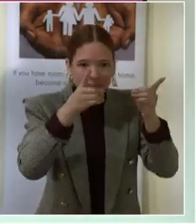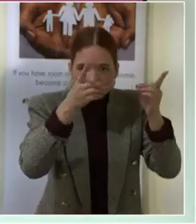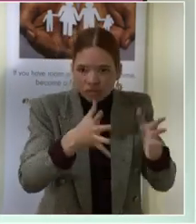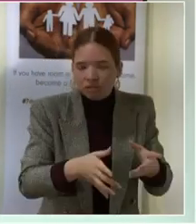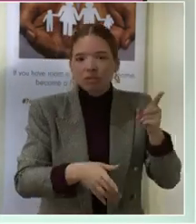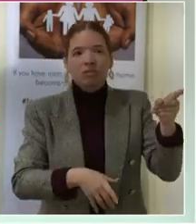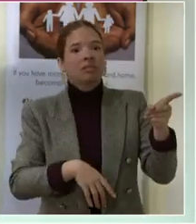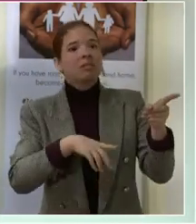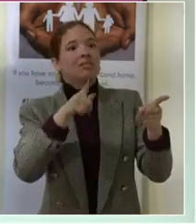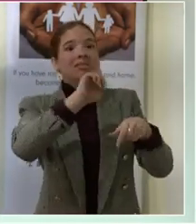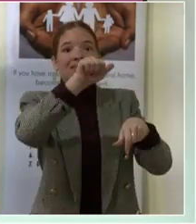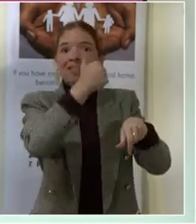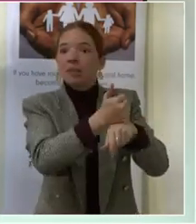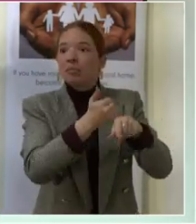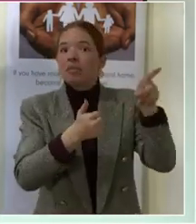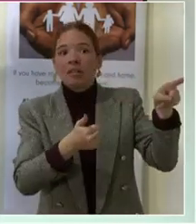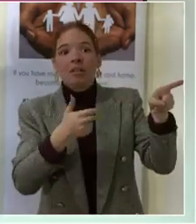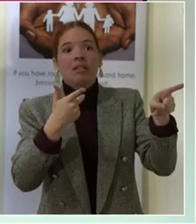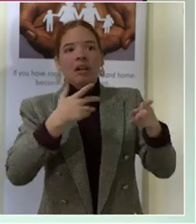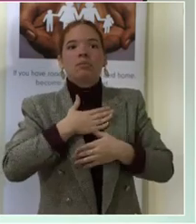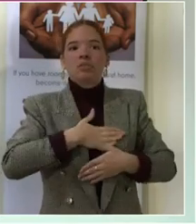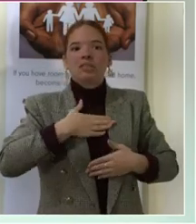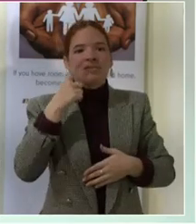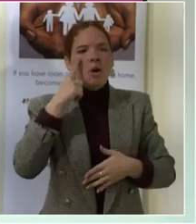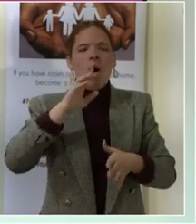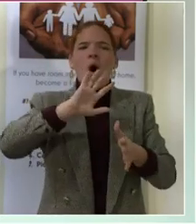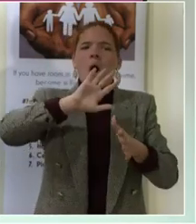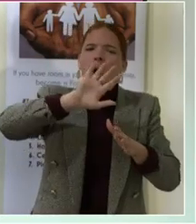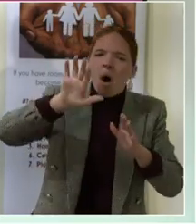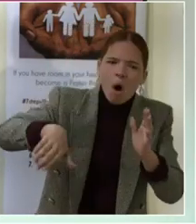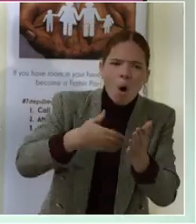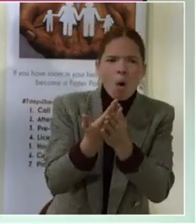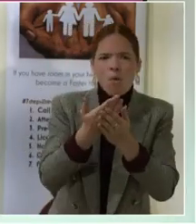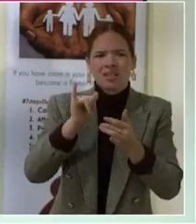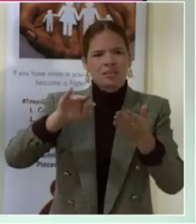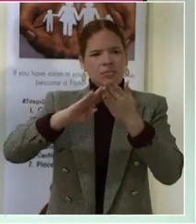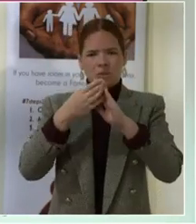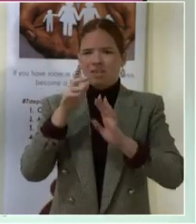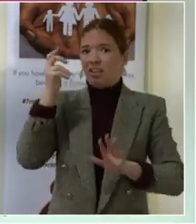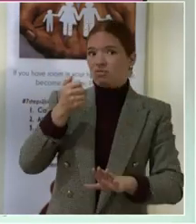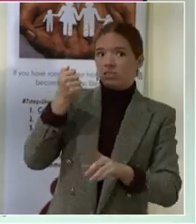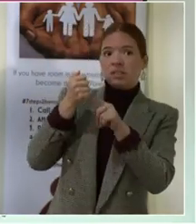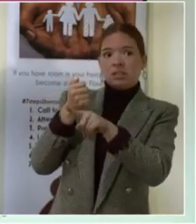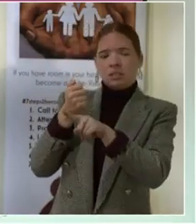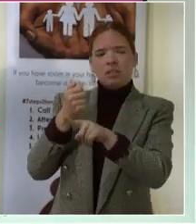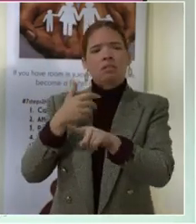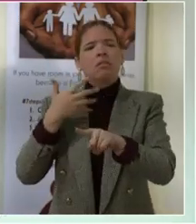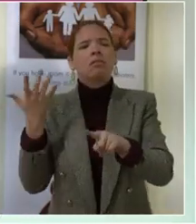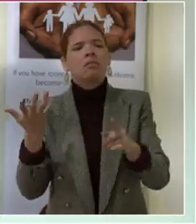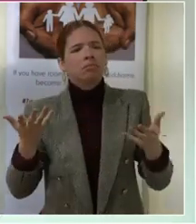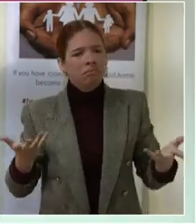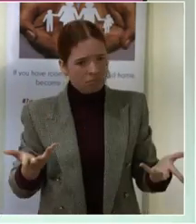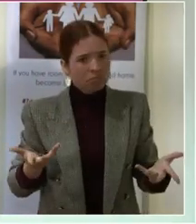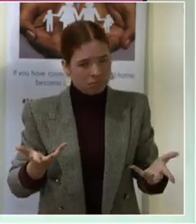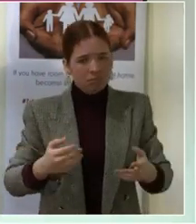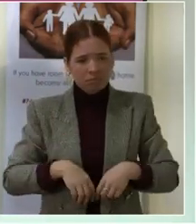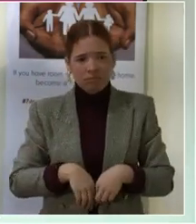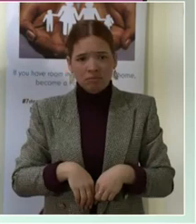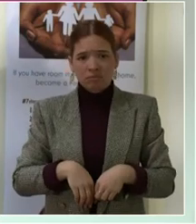Recreation for All community grants, and I'll tell you a bit more about it. All right, so the Recreation for All community grants will